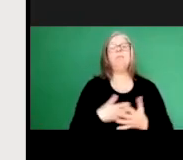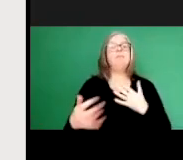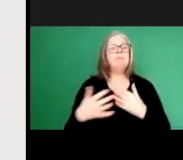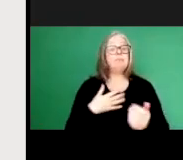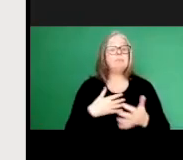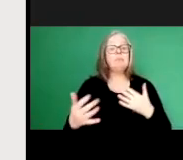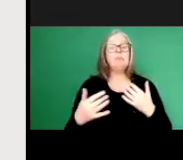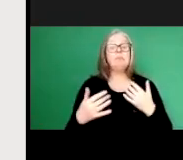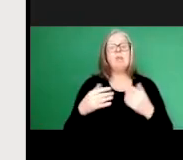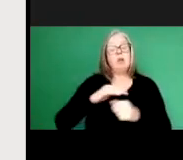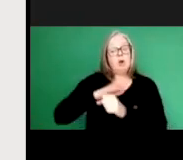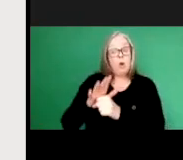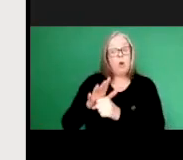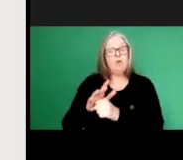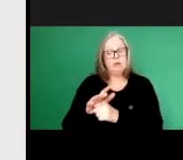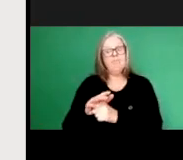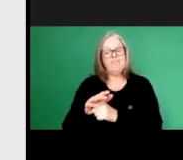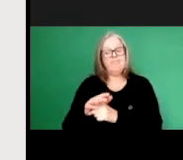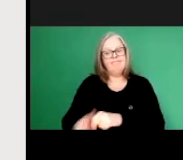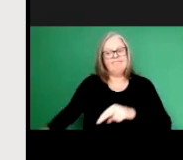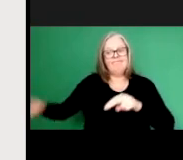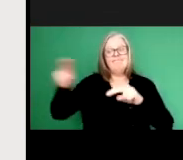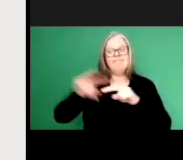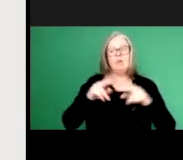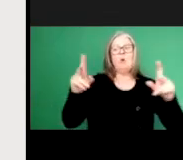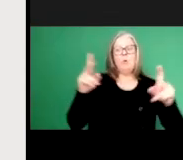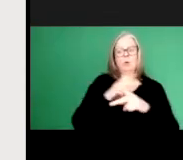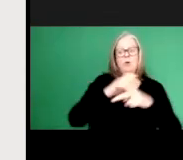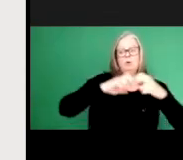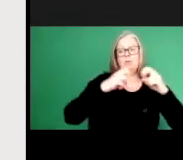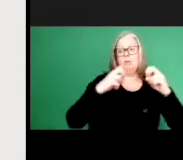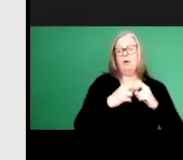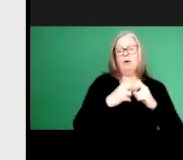exacerbates, um, this alone in many ways.